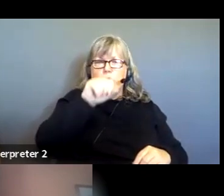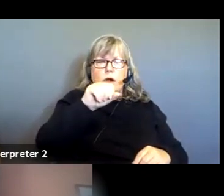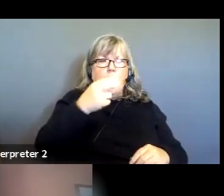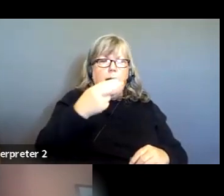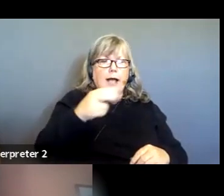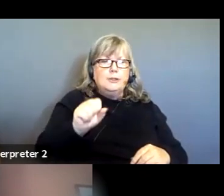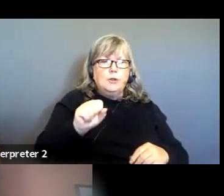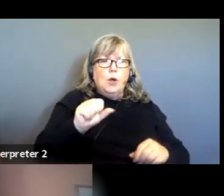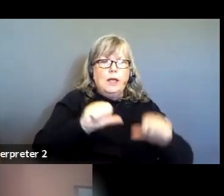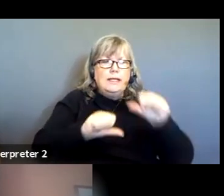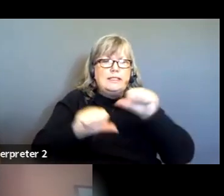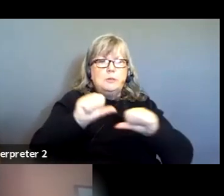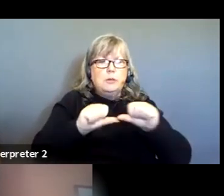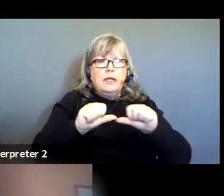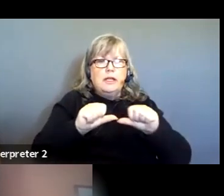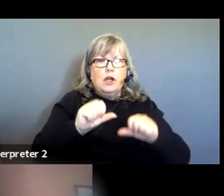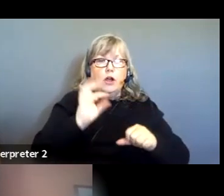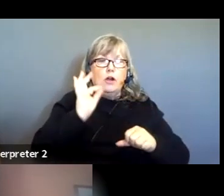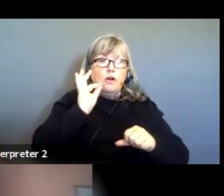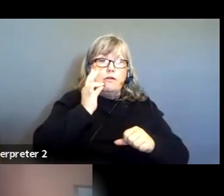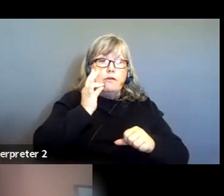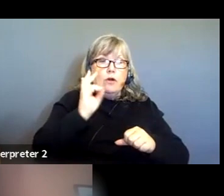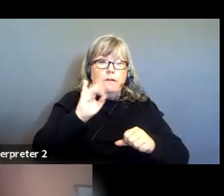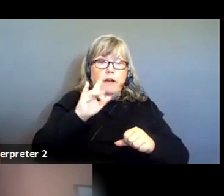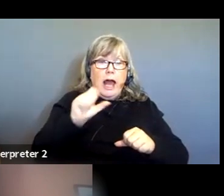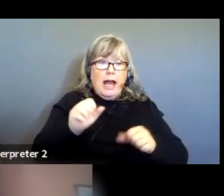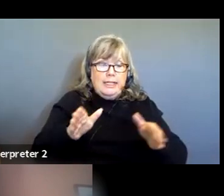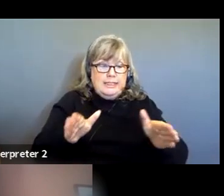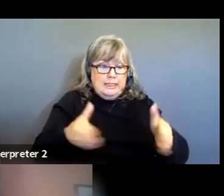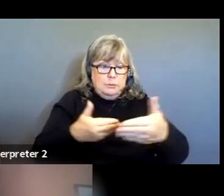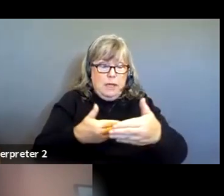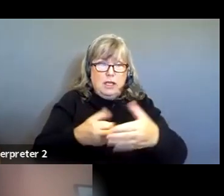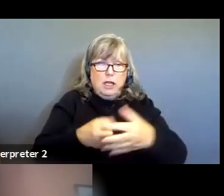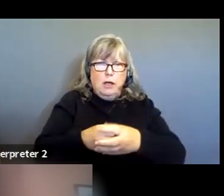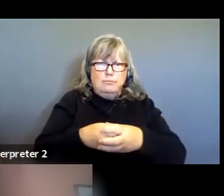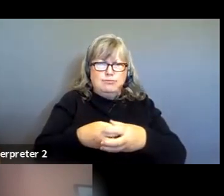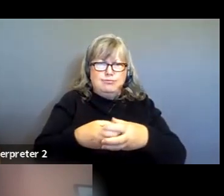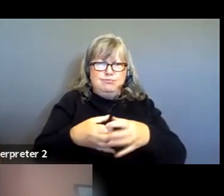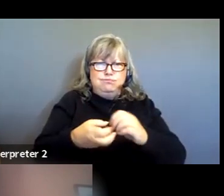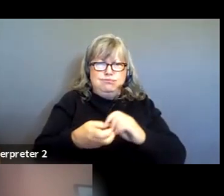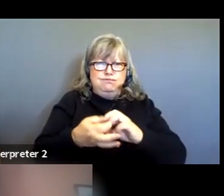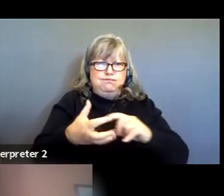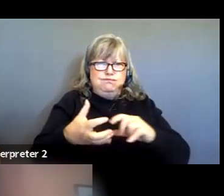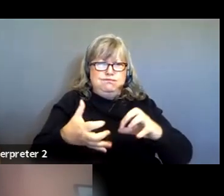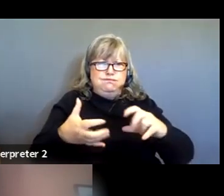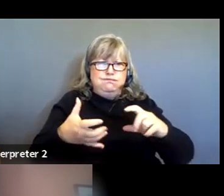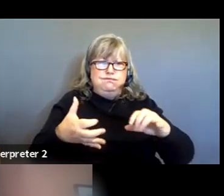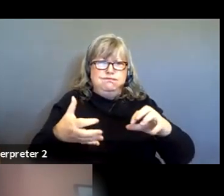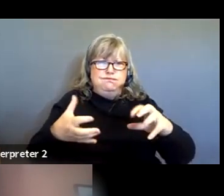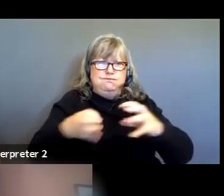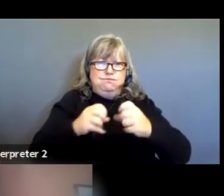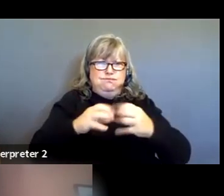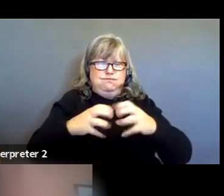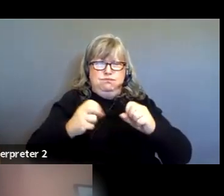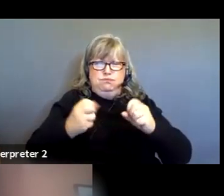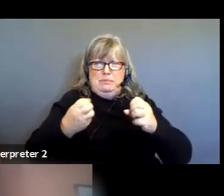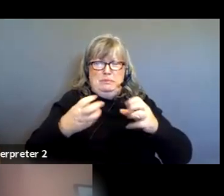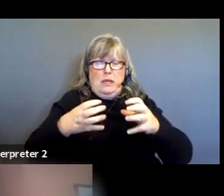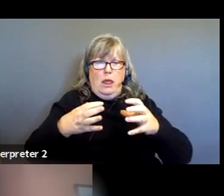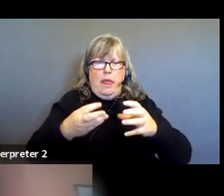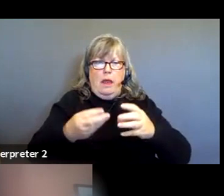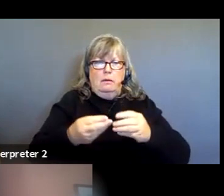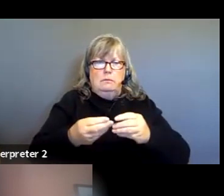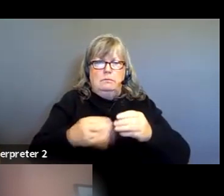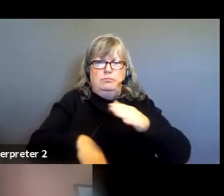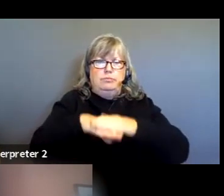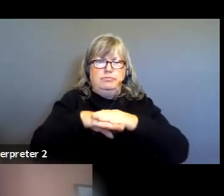You put the fruit flies in a container, and they expand and they expand and they grow and they grow, and then all of a sudden, boom, they hit the